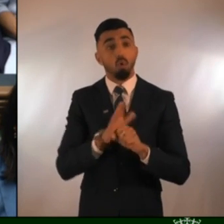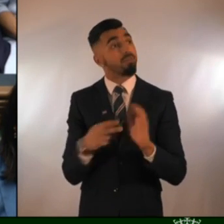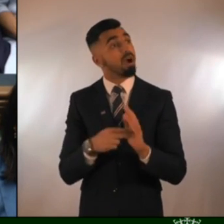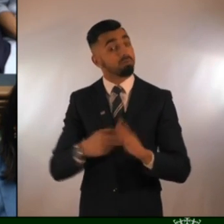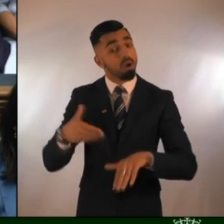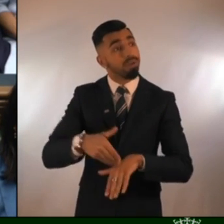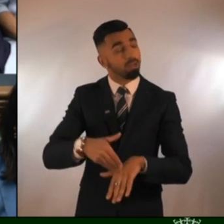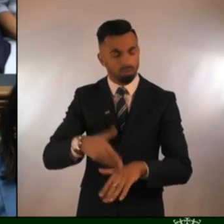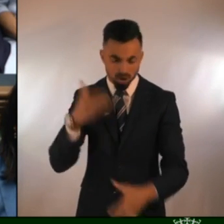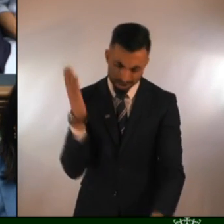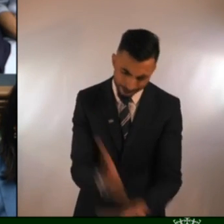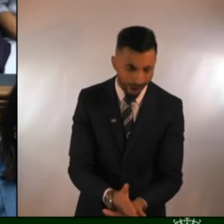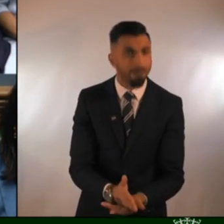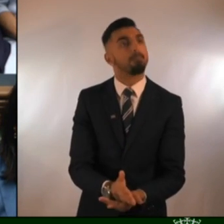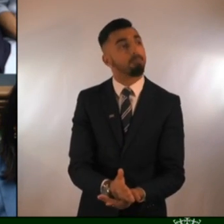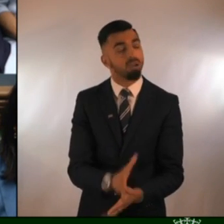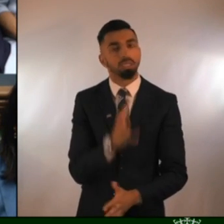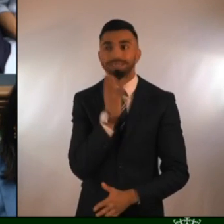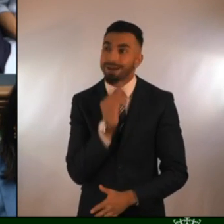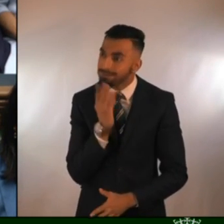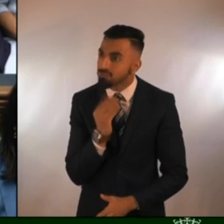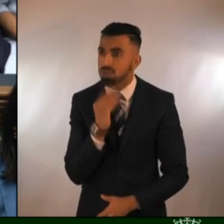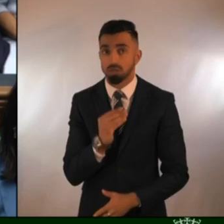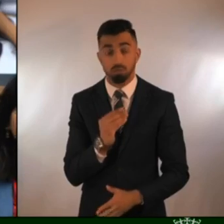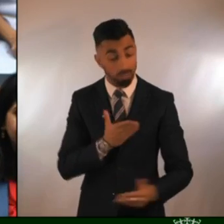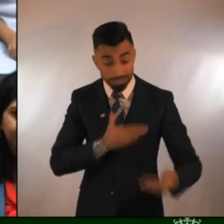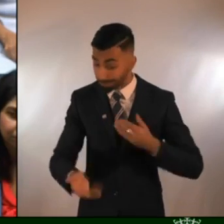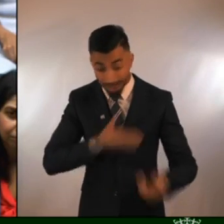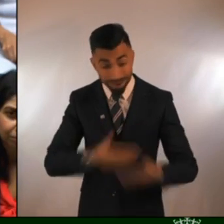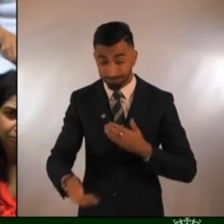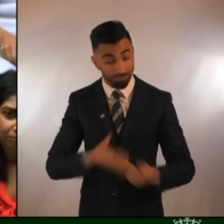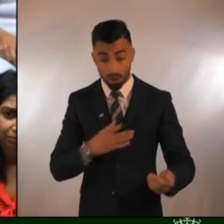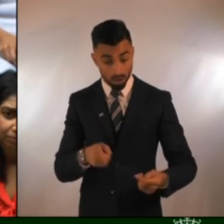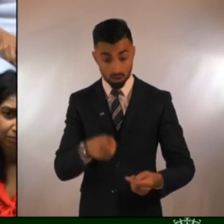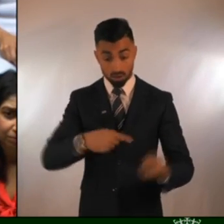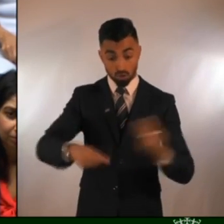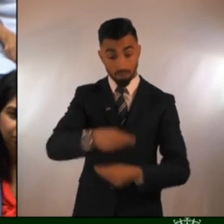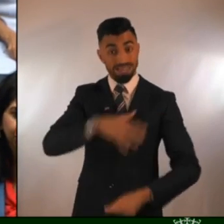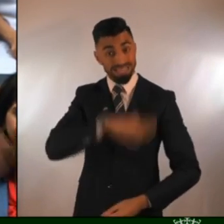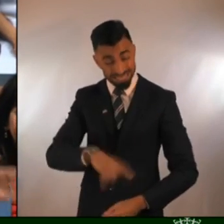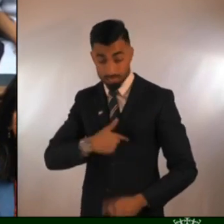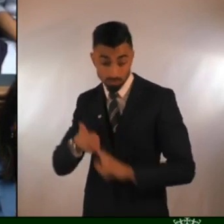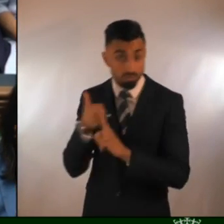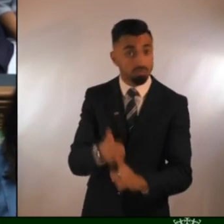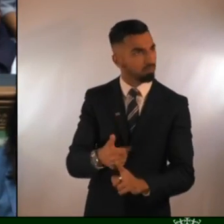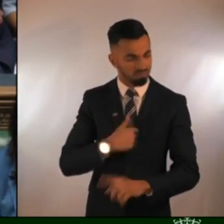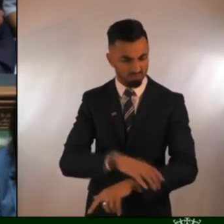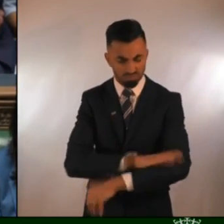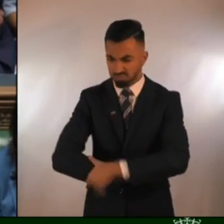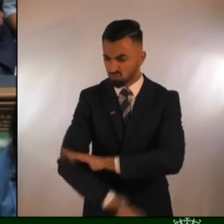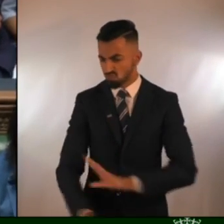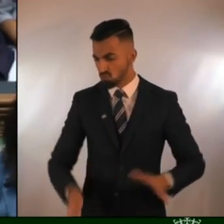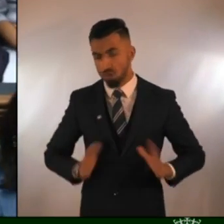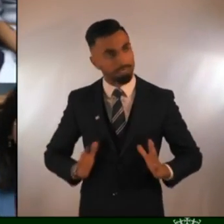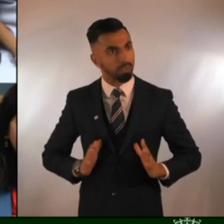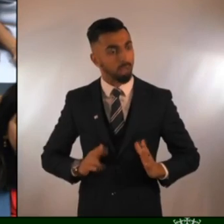takes to get our nation through it. I am acting today with a multi-billion pound commitment. More money for our